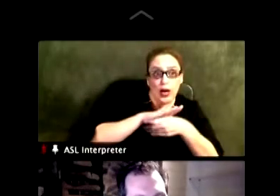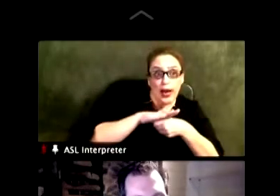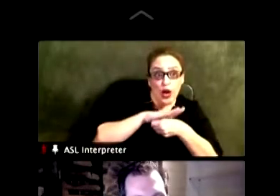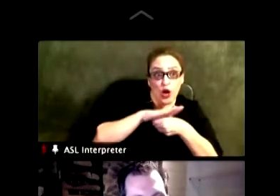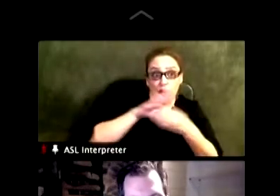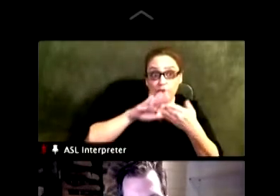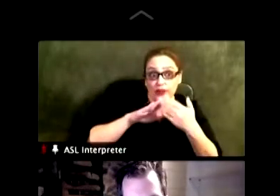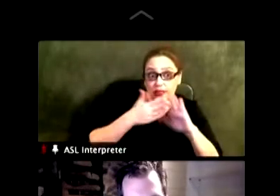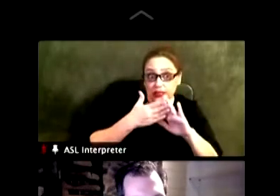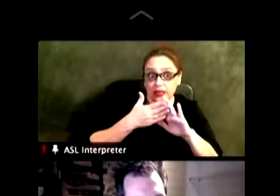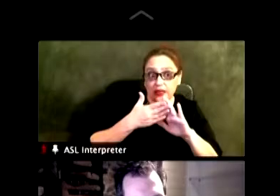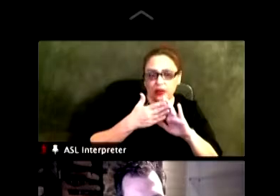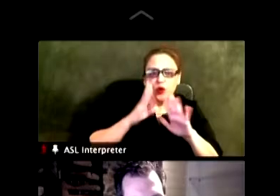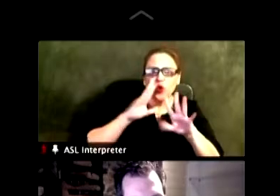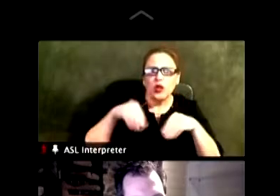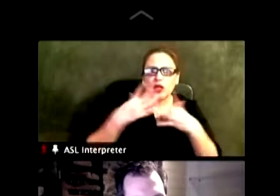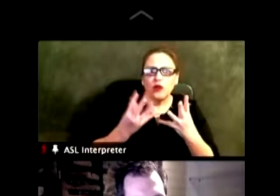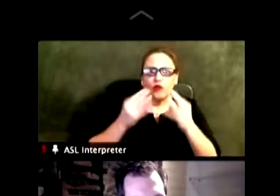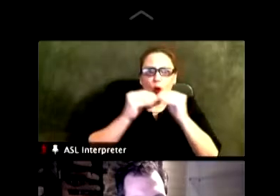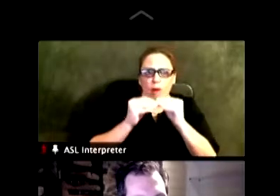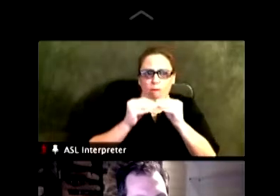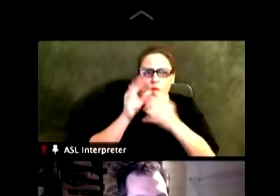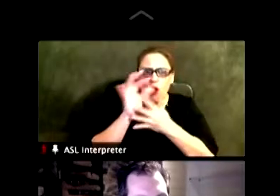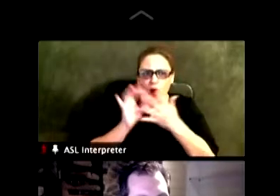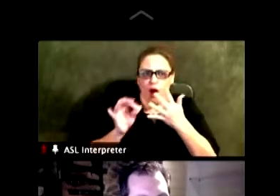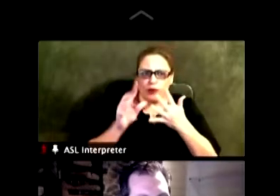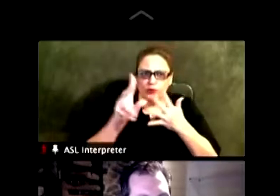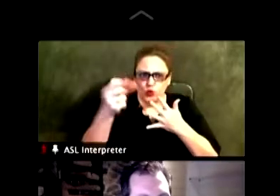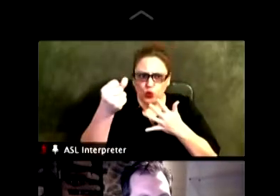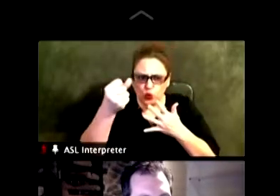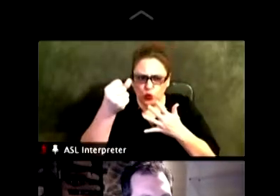give you a few other choices here in just a moment.